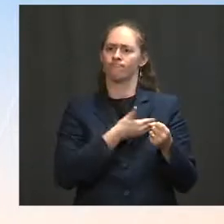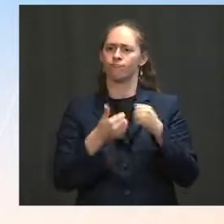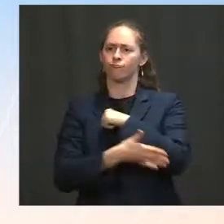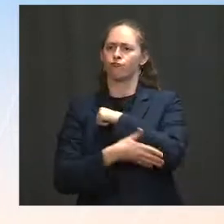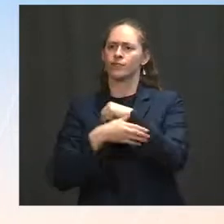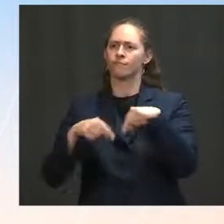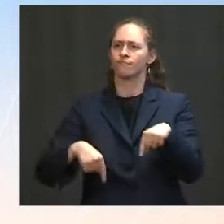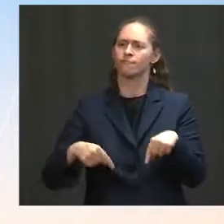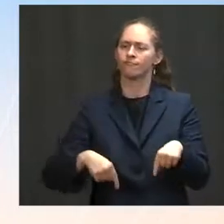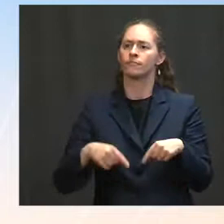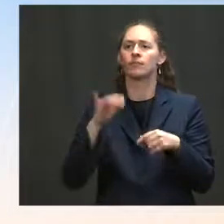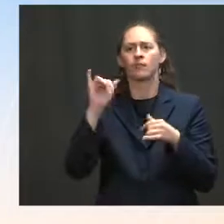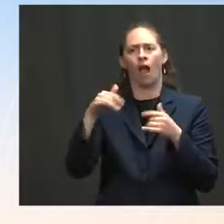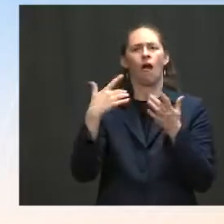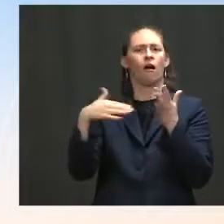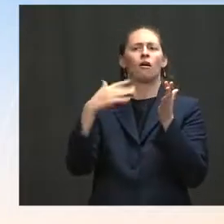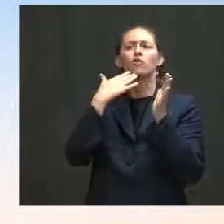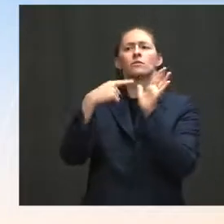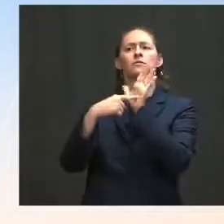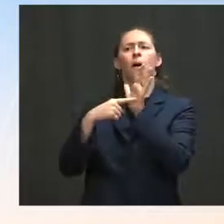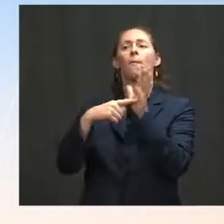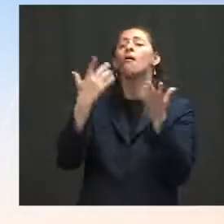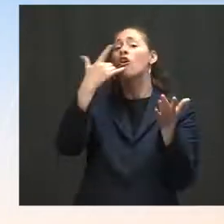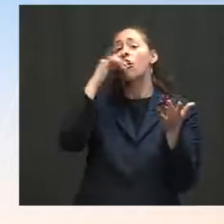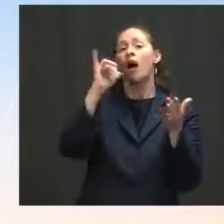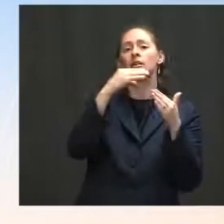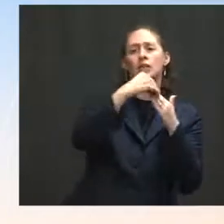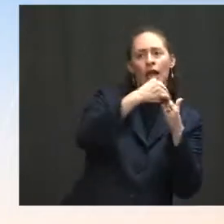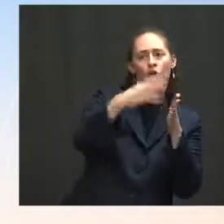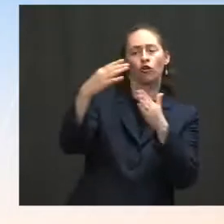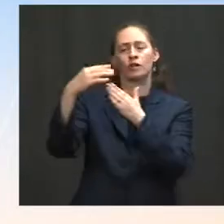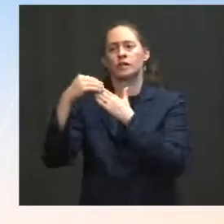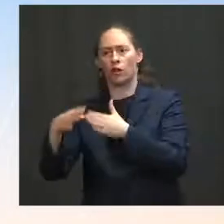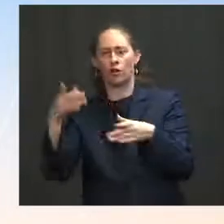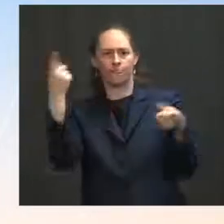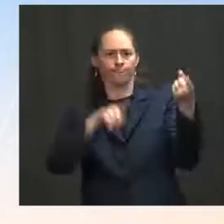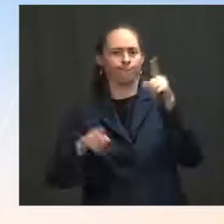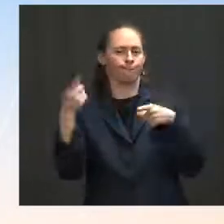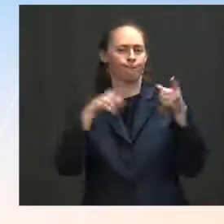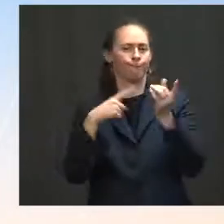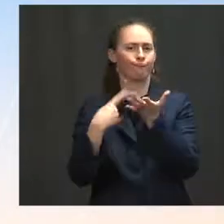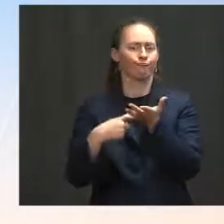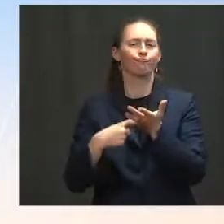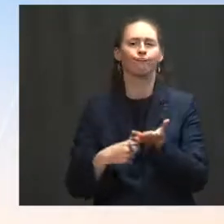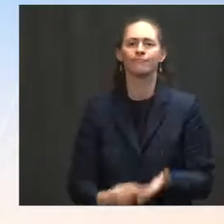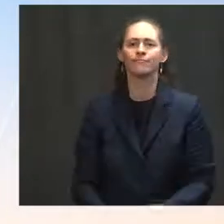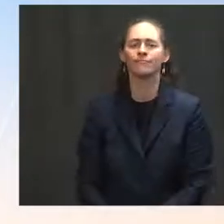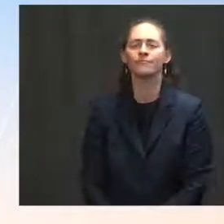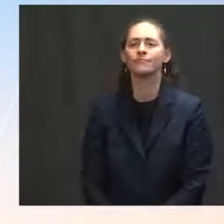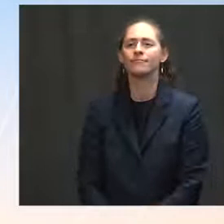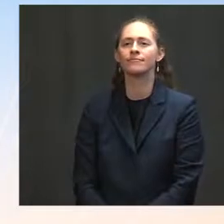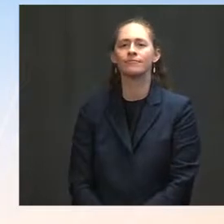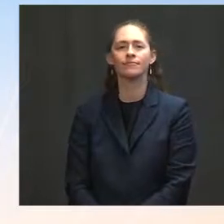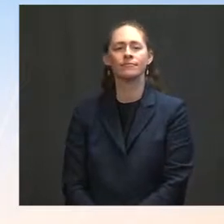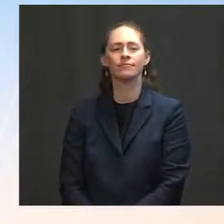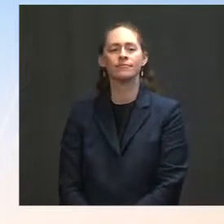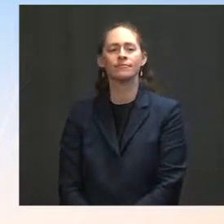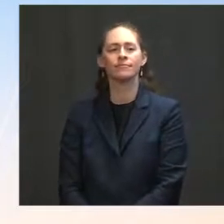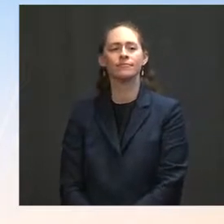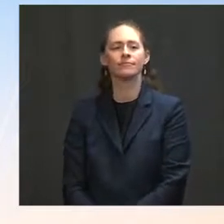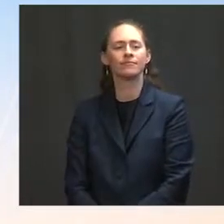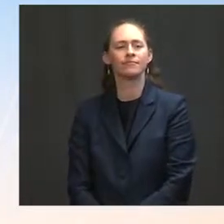is vital as he operates in the world. And a quick note of clarification on the new CDC guidelines on schools, Sure. because there seems to be a lot of confusion when these come